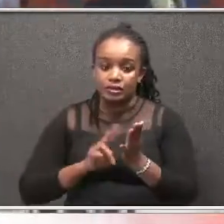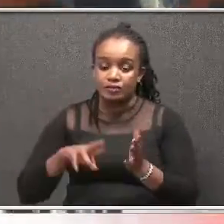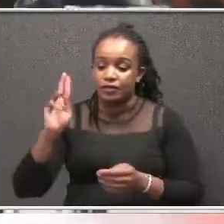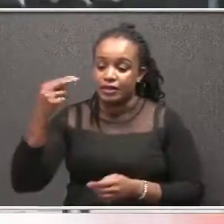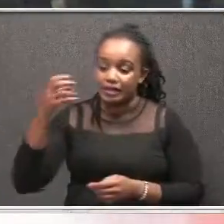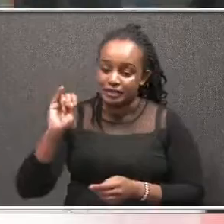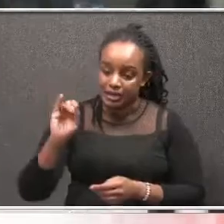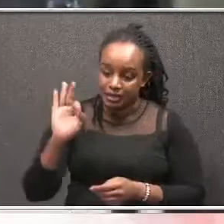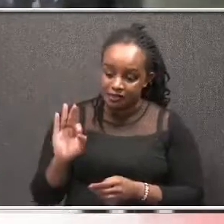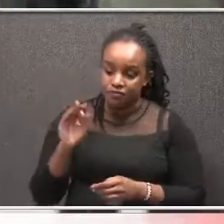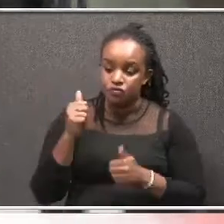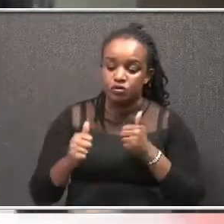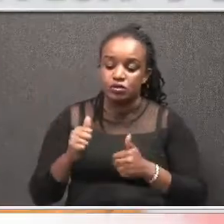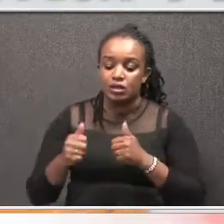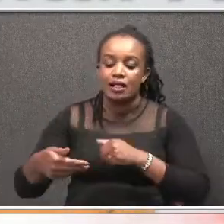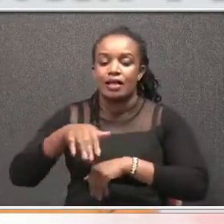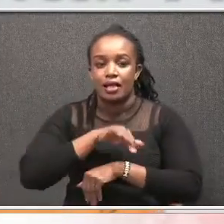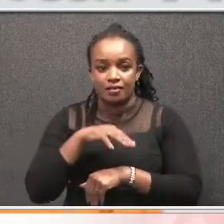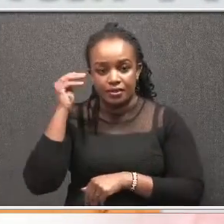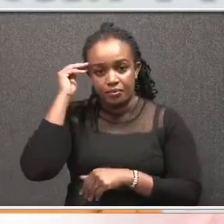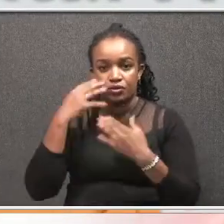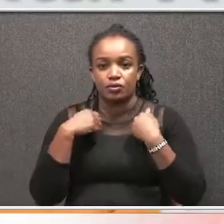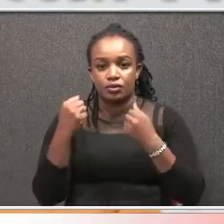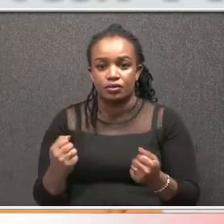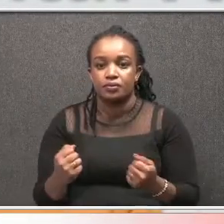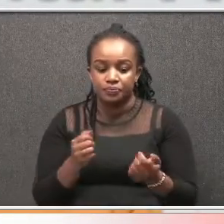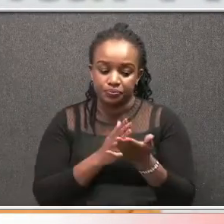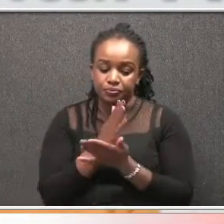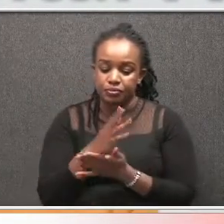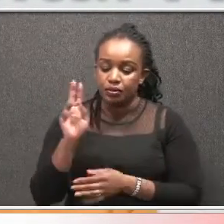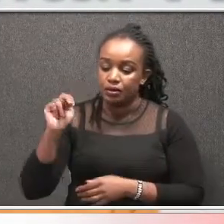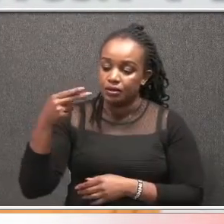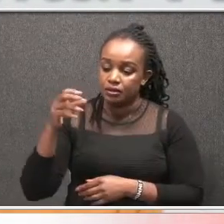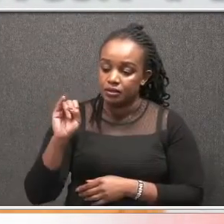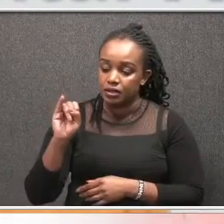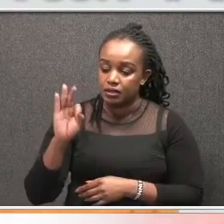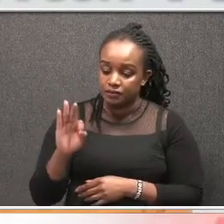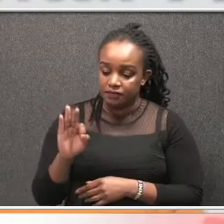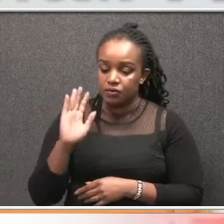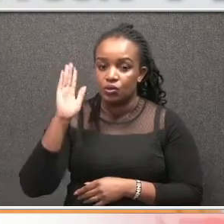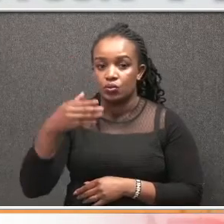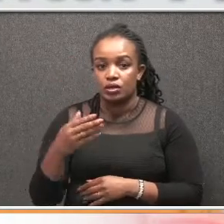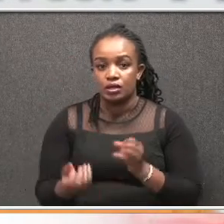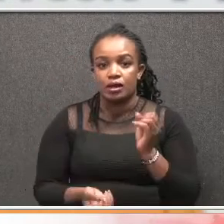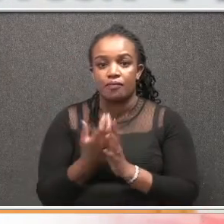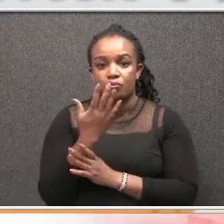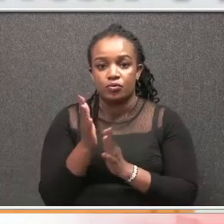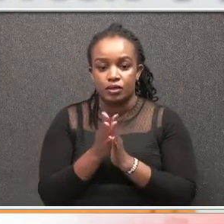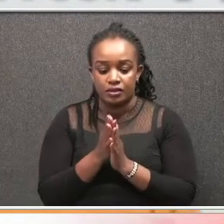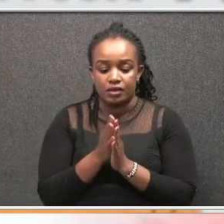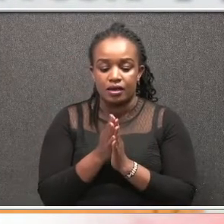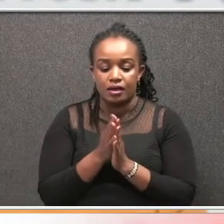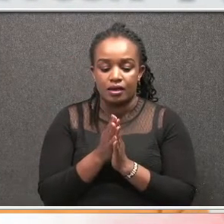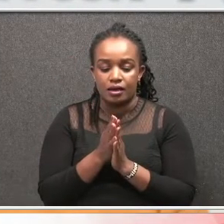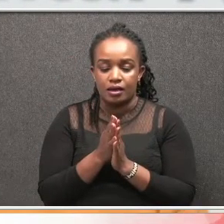is expected to cover mental health. NHIF will also be able to come up with a package which not